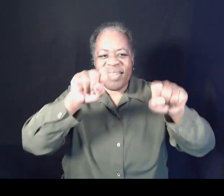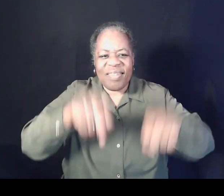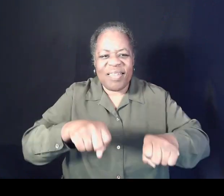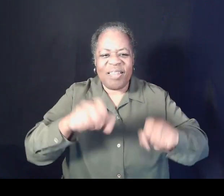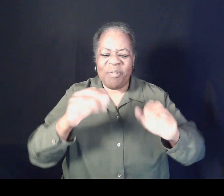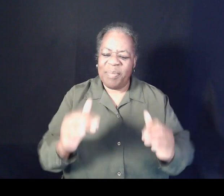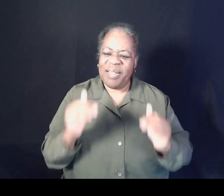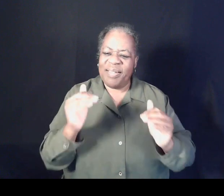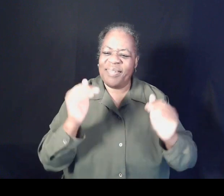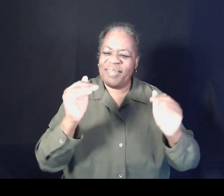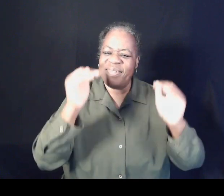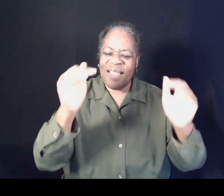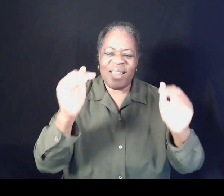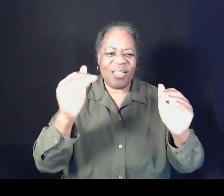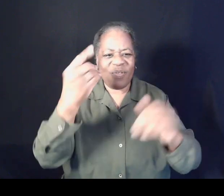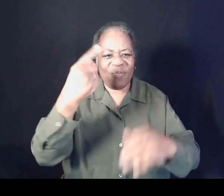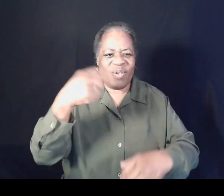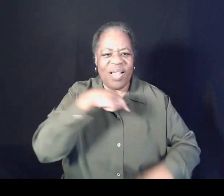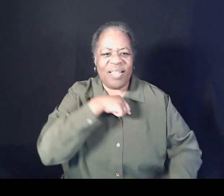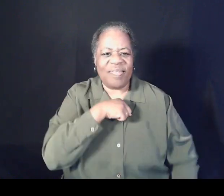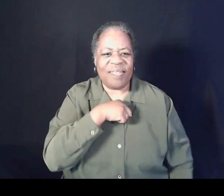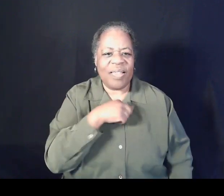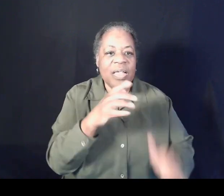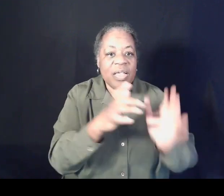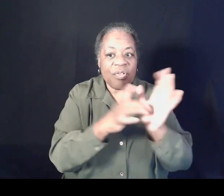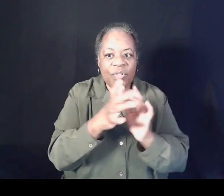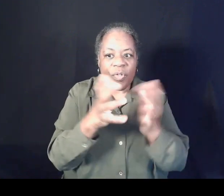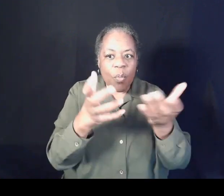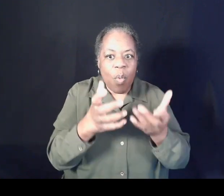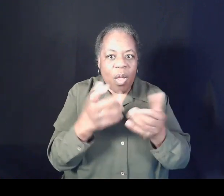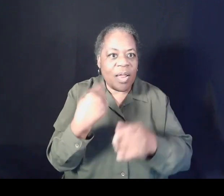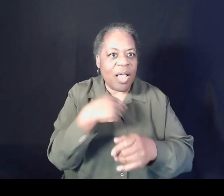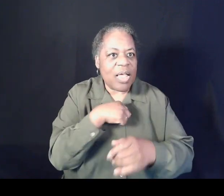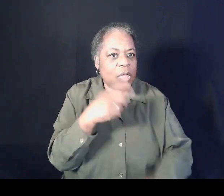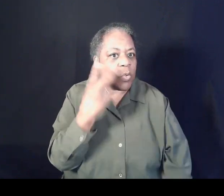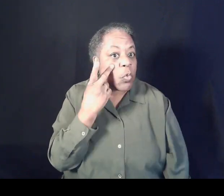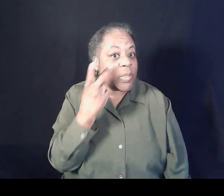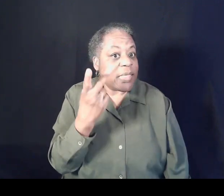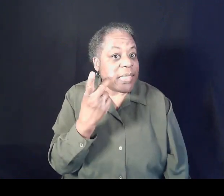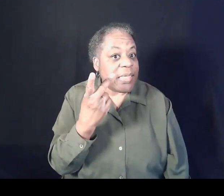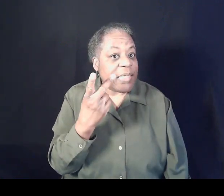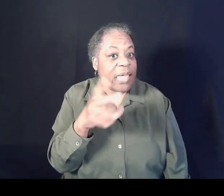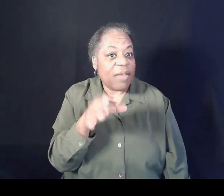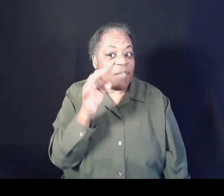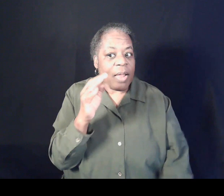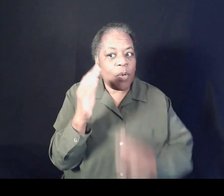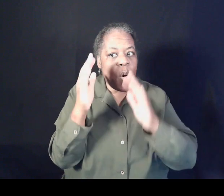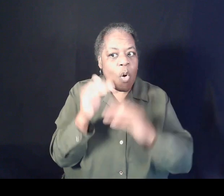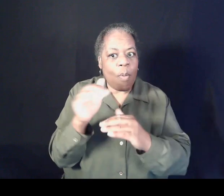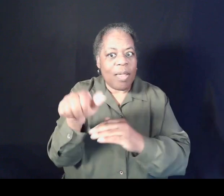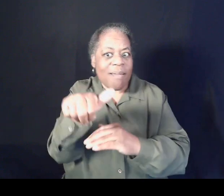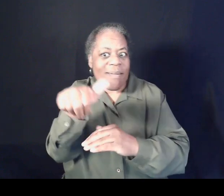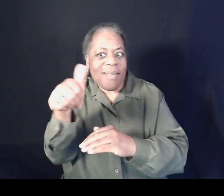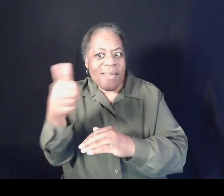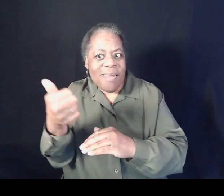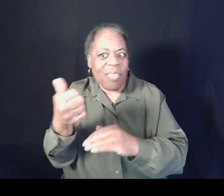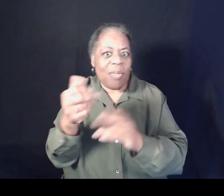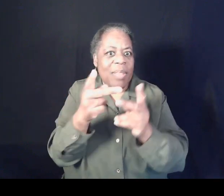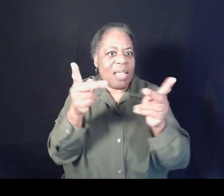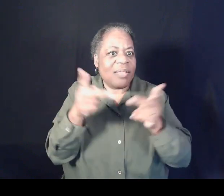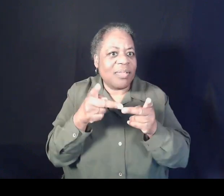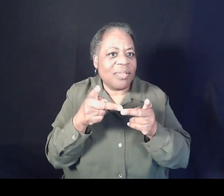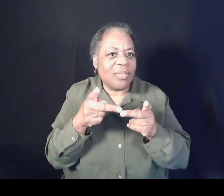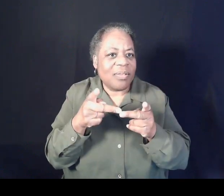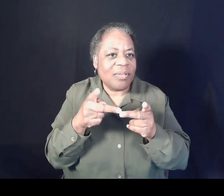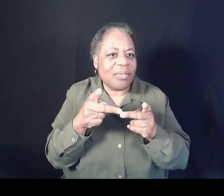us? Does Jesus want us to see and find our hope elsewhere? The temple